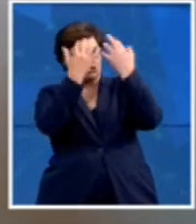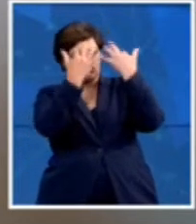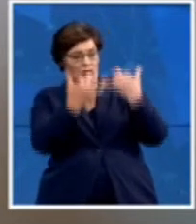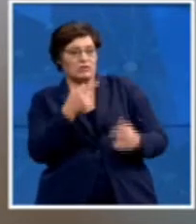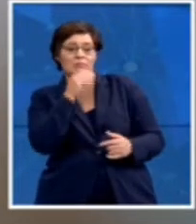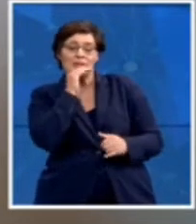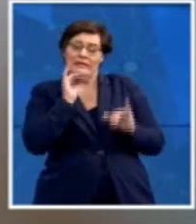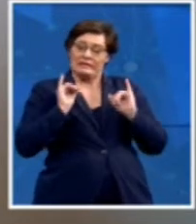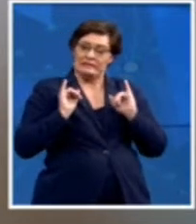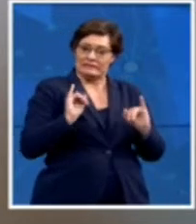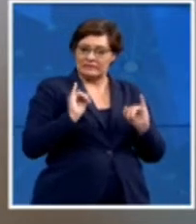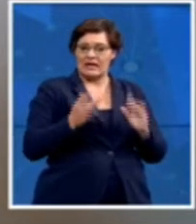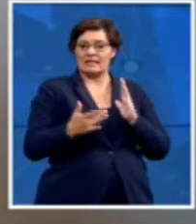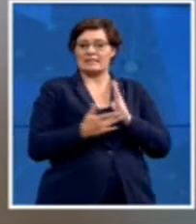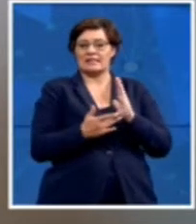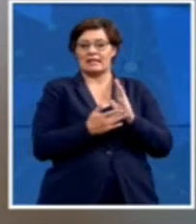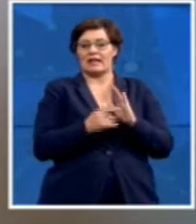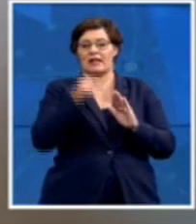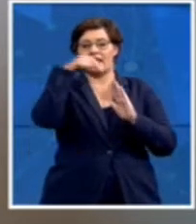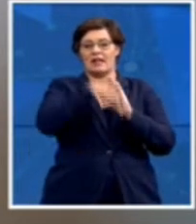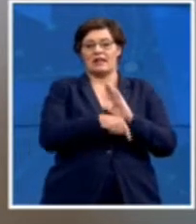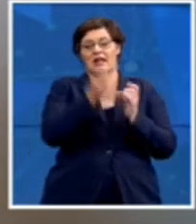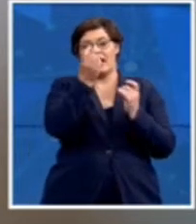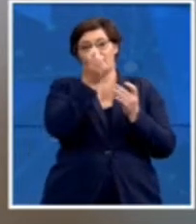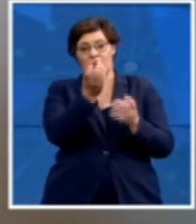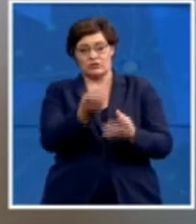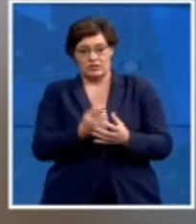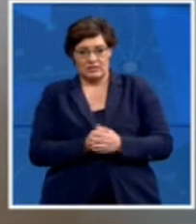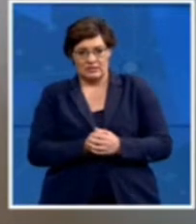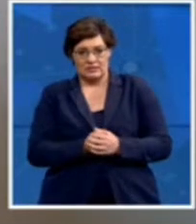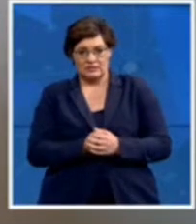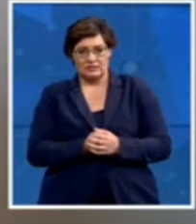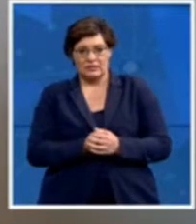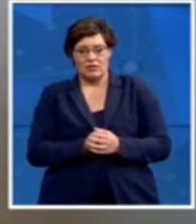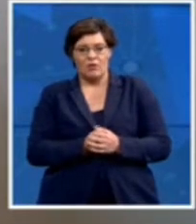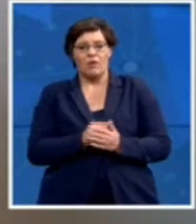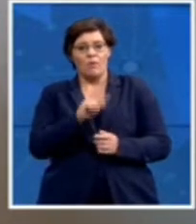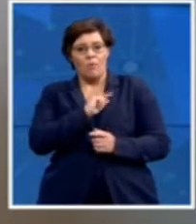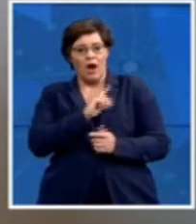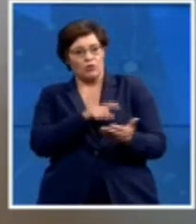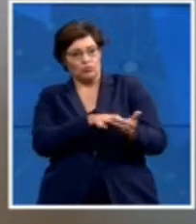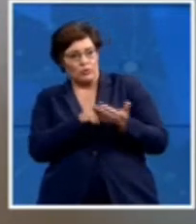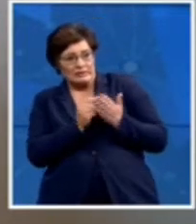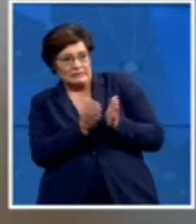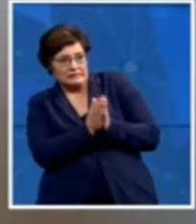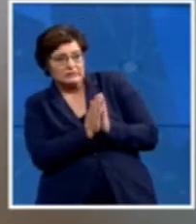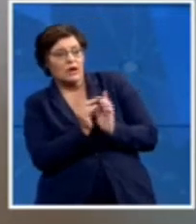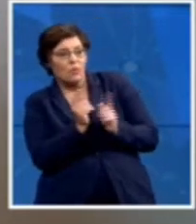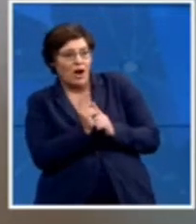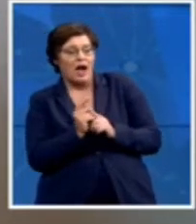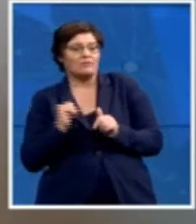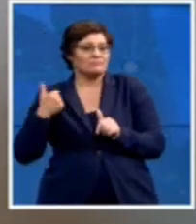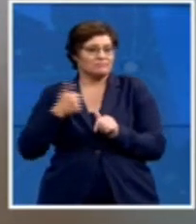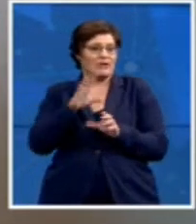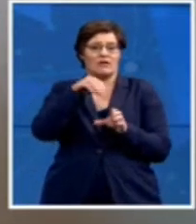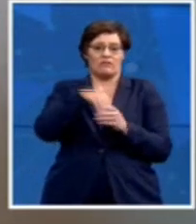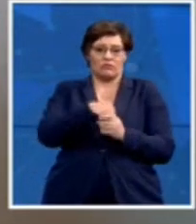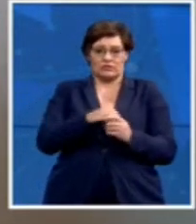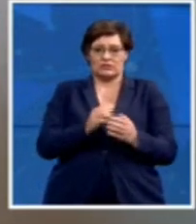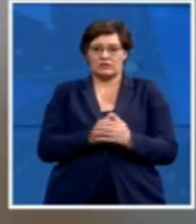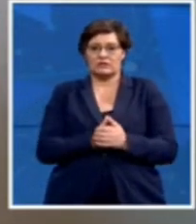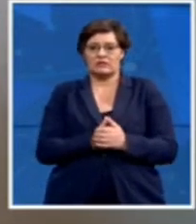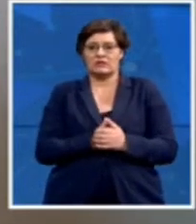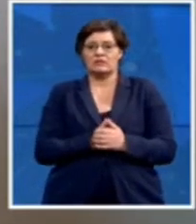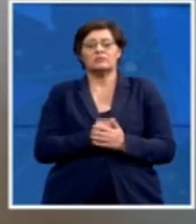detail inherent in our requests has been to make available engineers to go